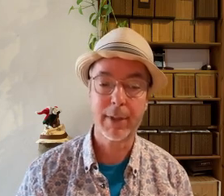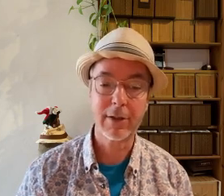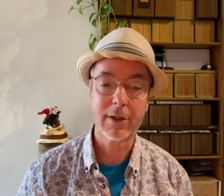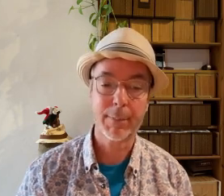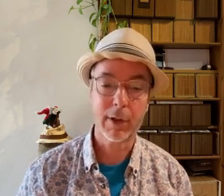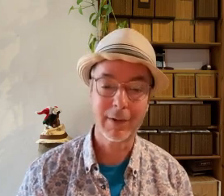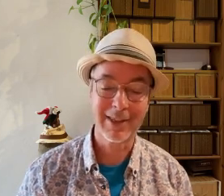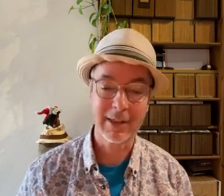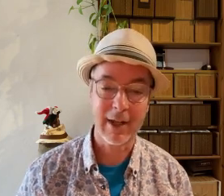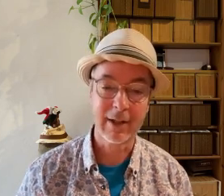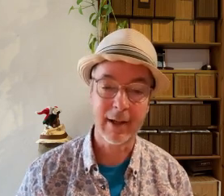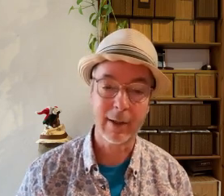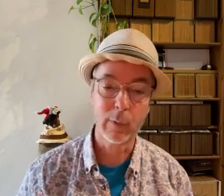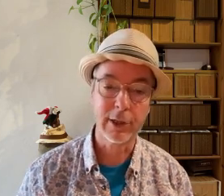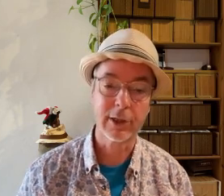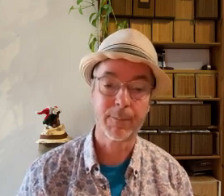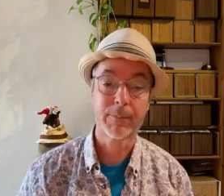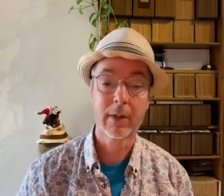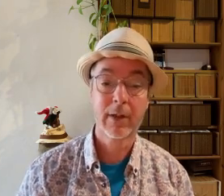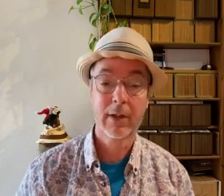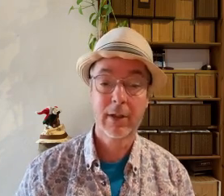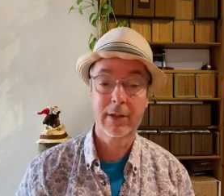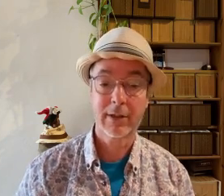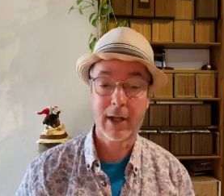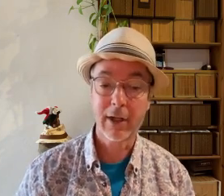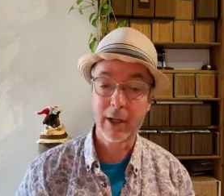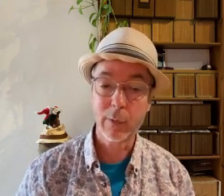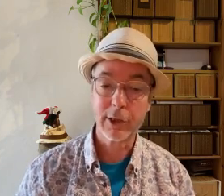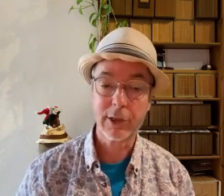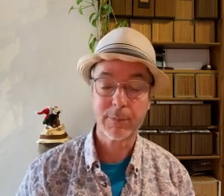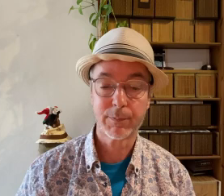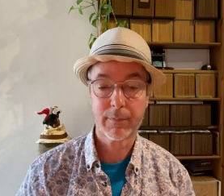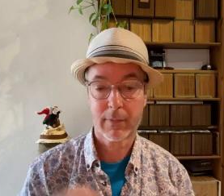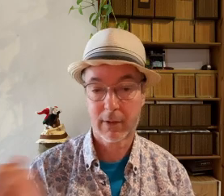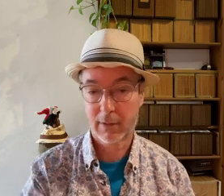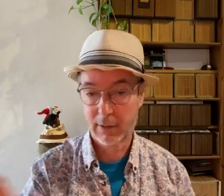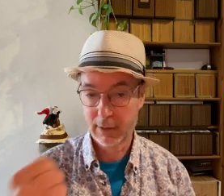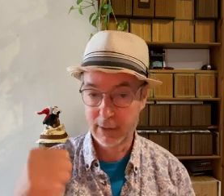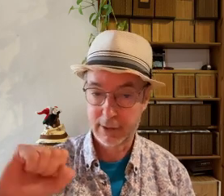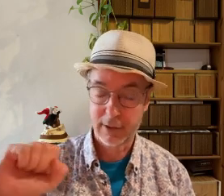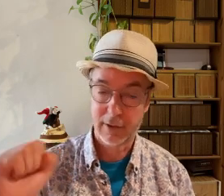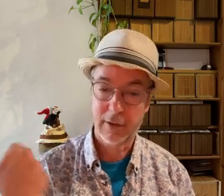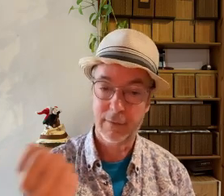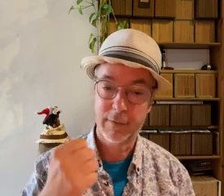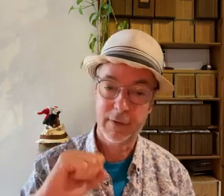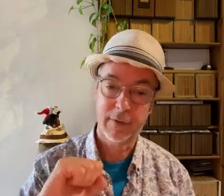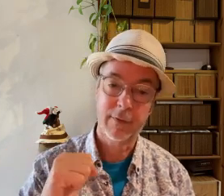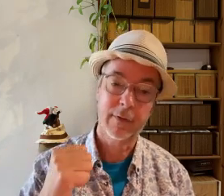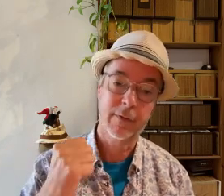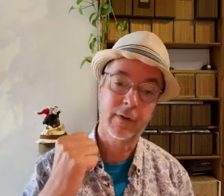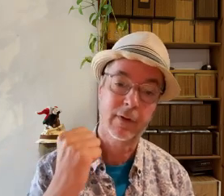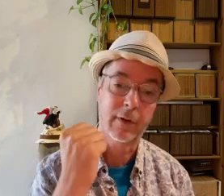foundations based upon sign language. Sign language is the